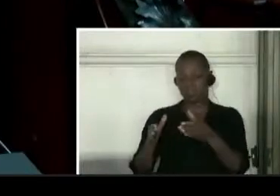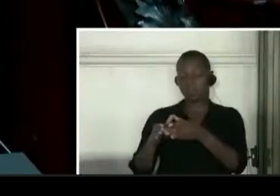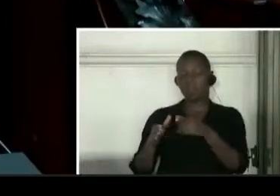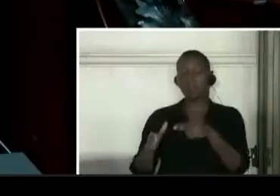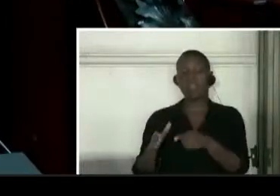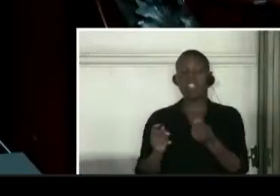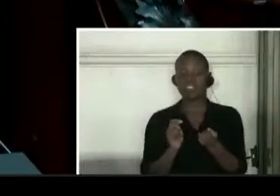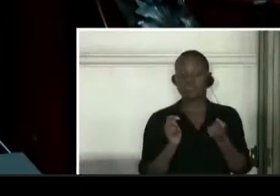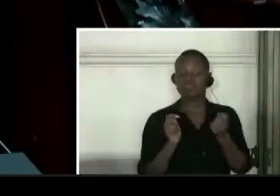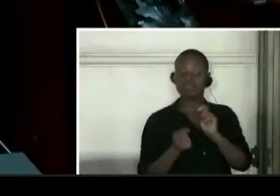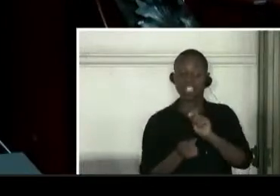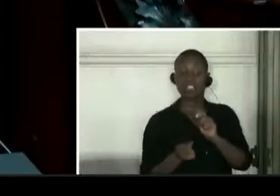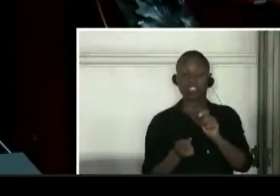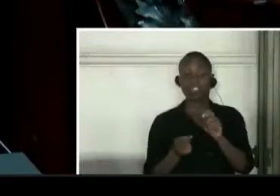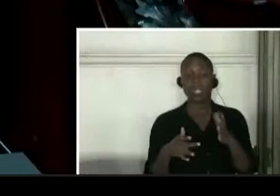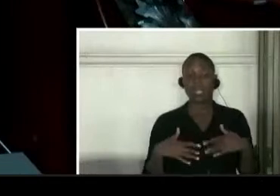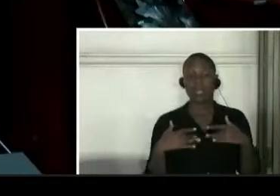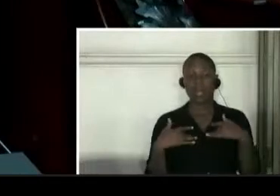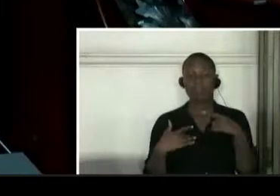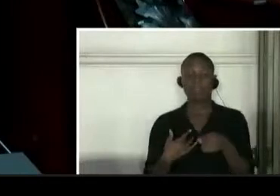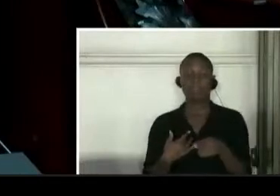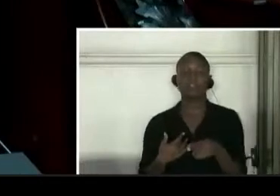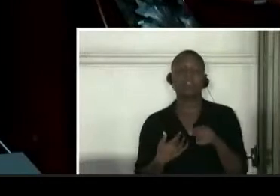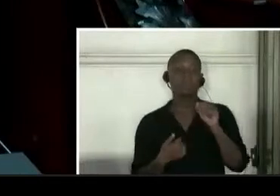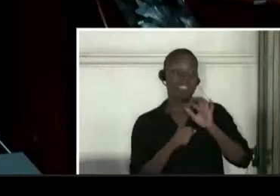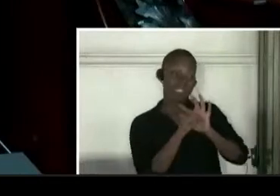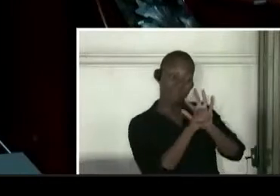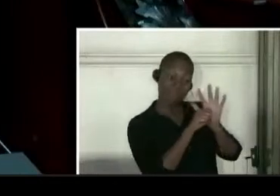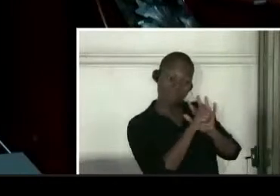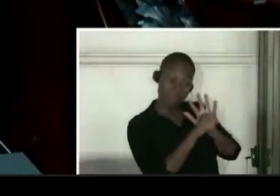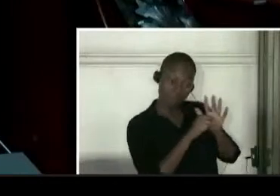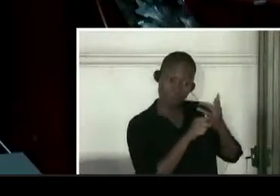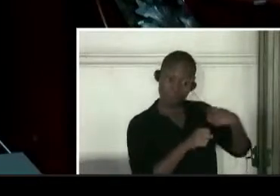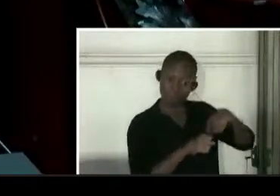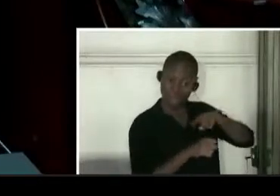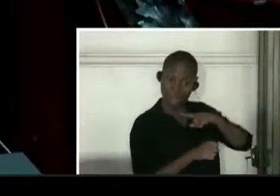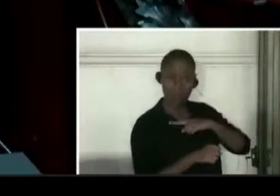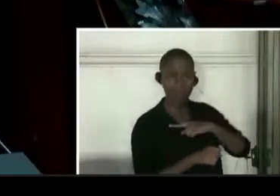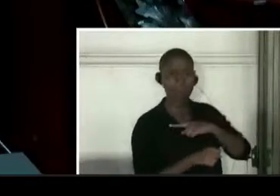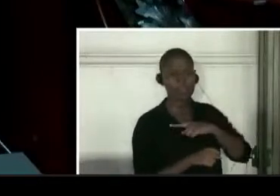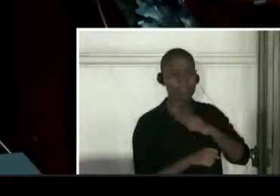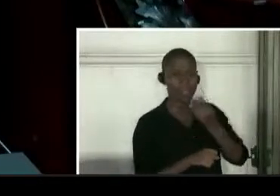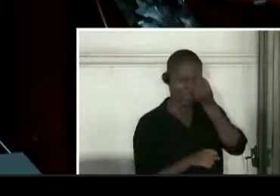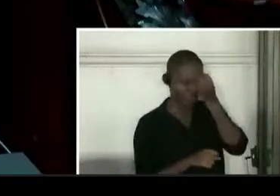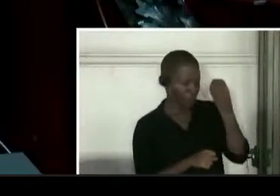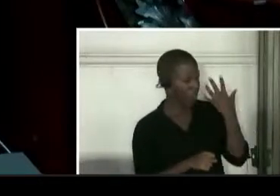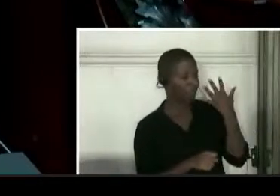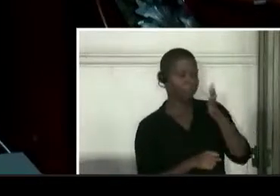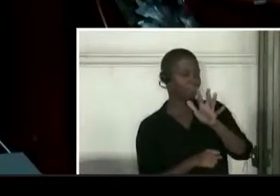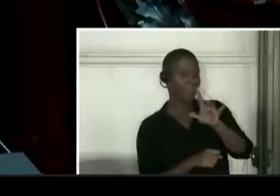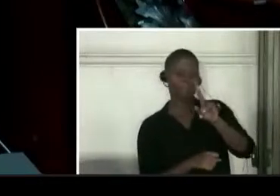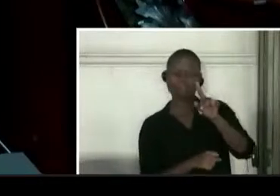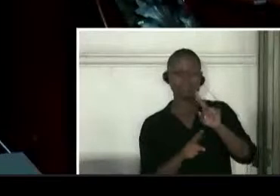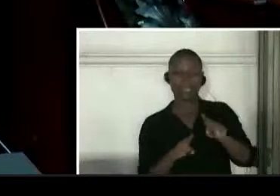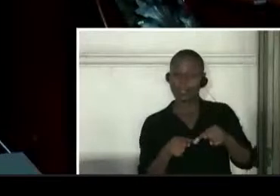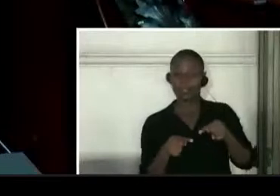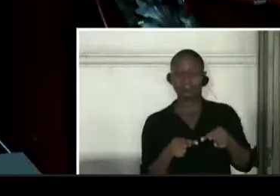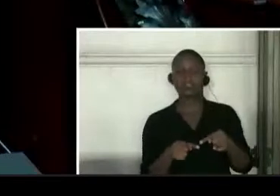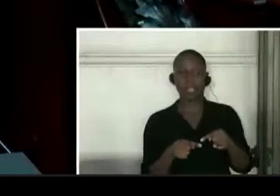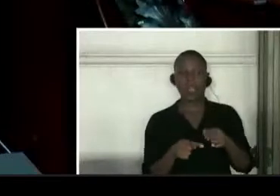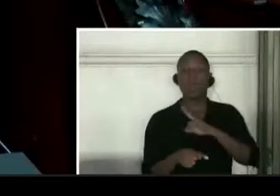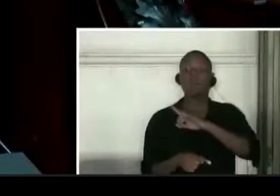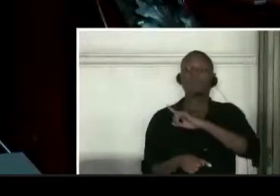We must never forget the historical background of how we find ourselves having to eradicate informal settlements. The